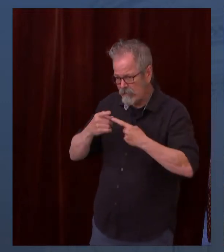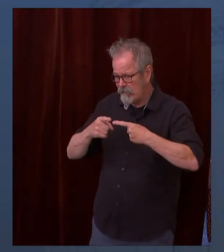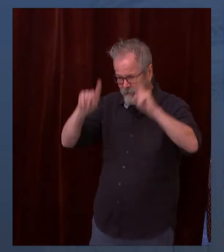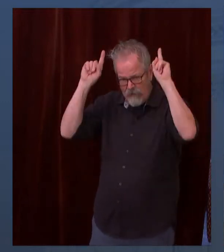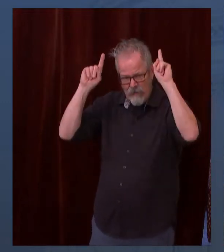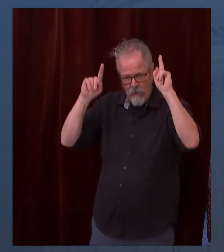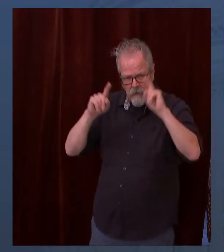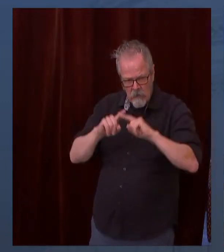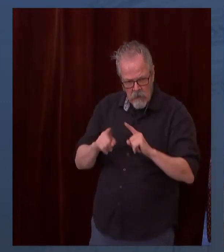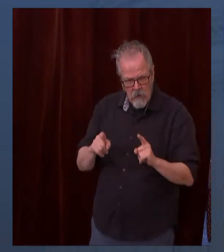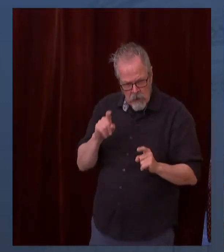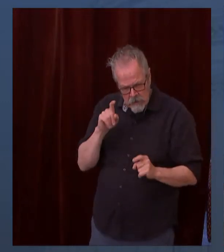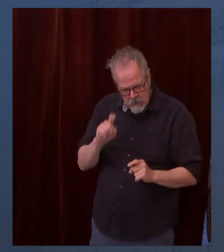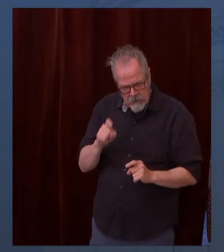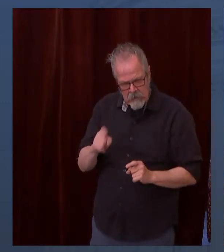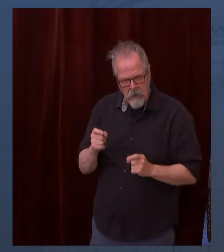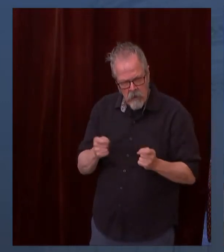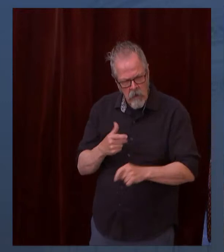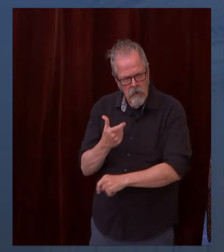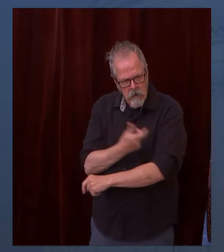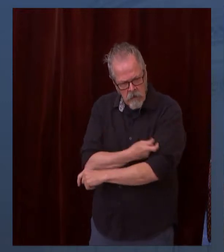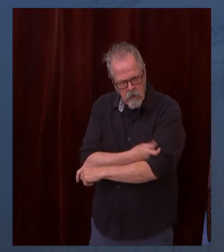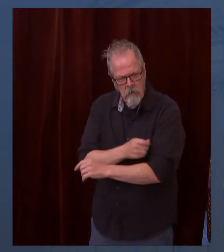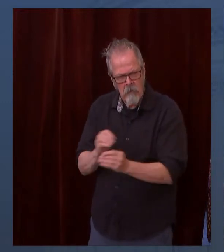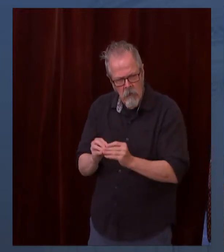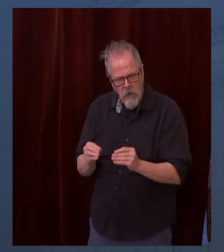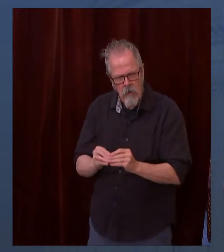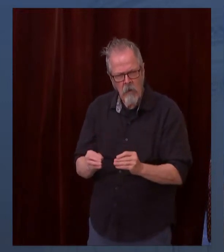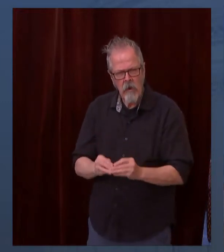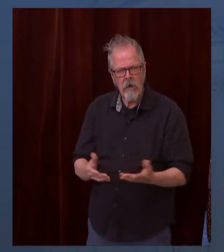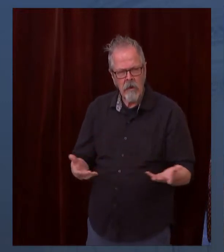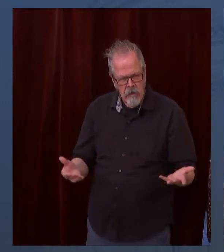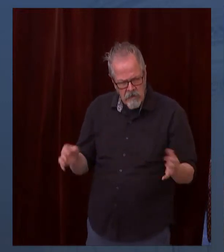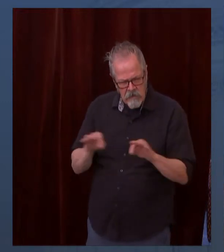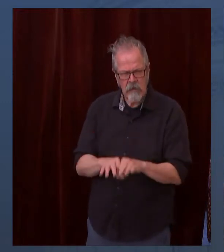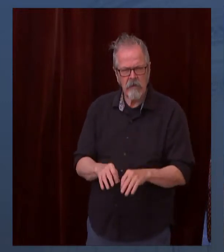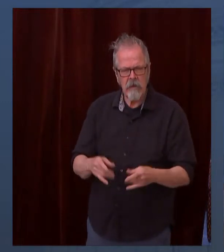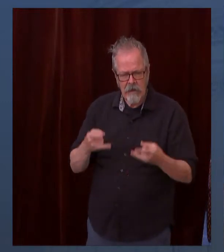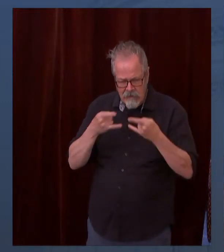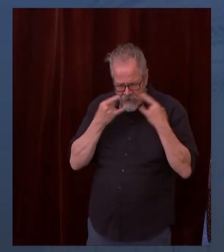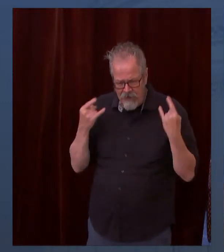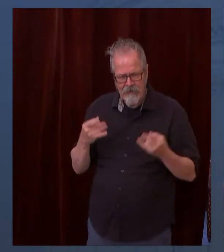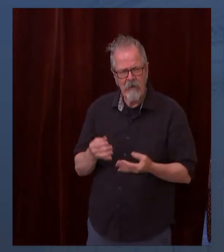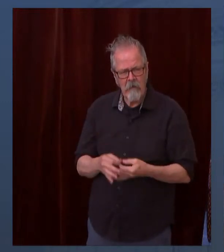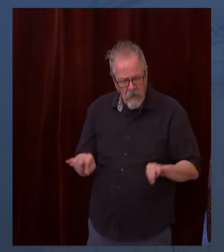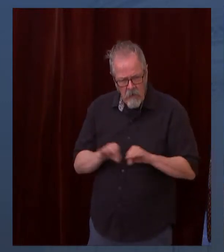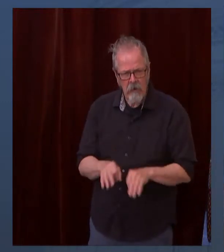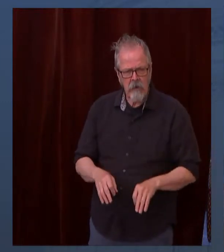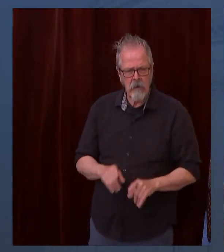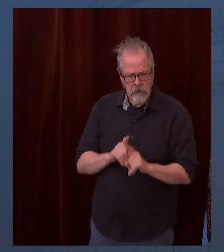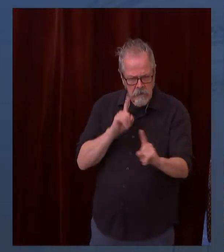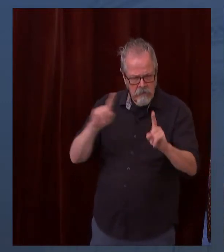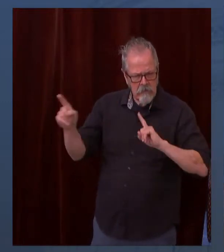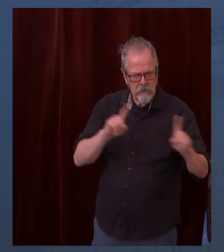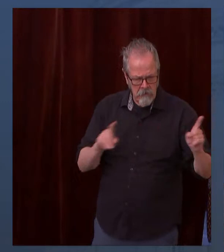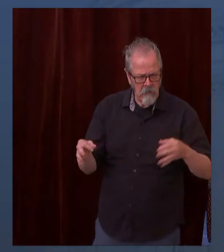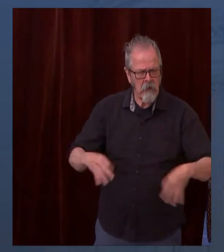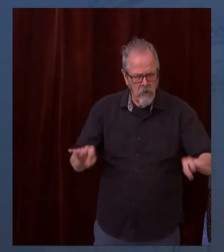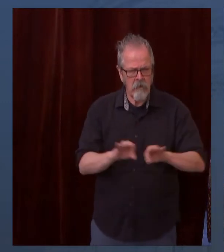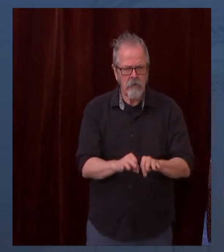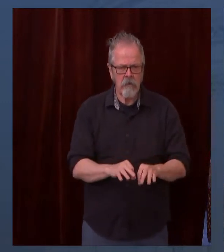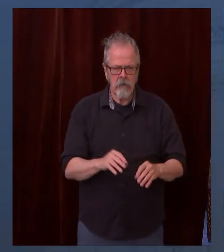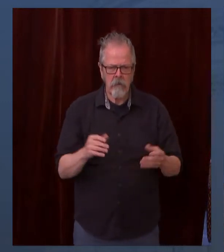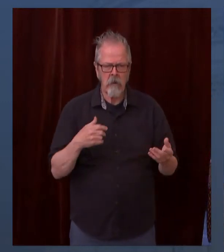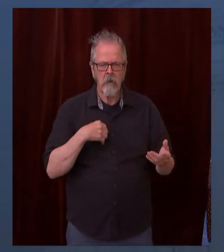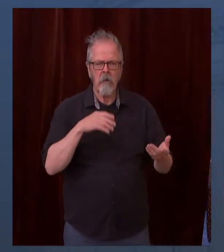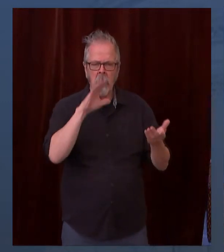wearing masks in the interim while we are. So we hope people will see this as a renewal of our